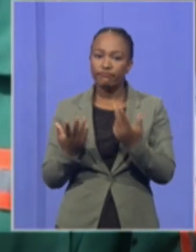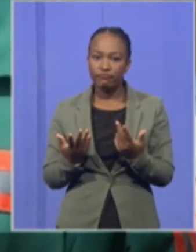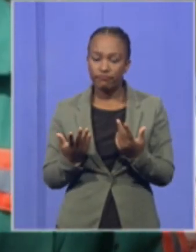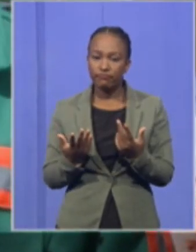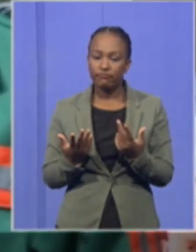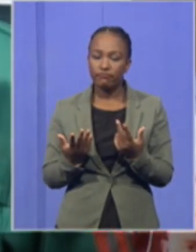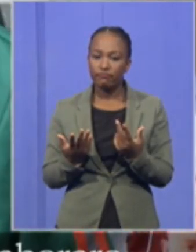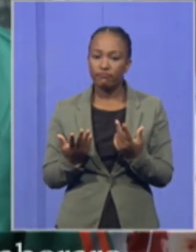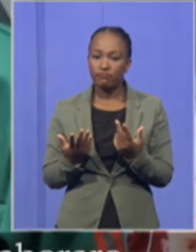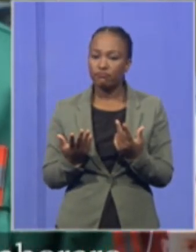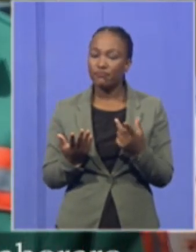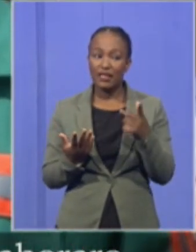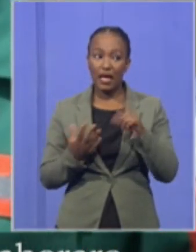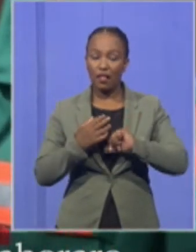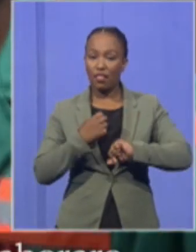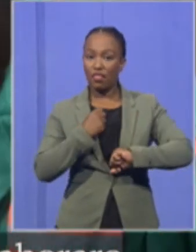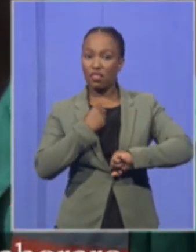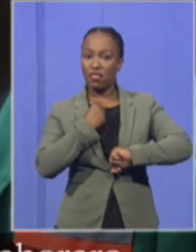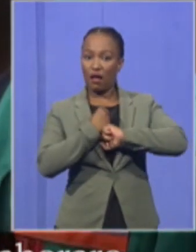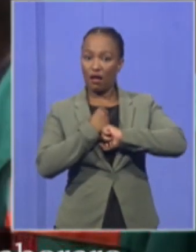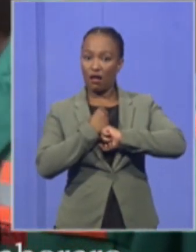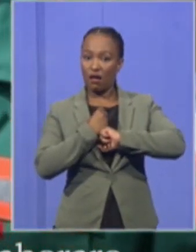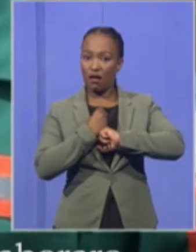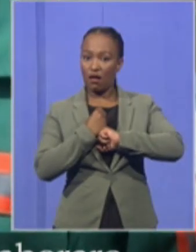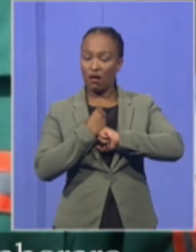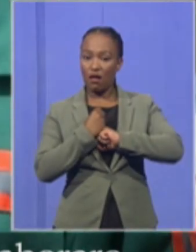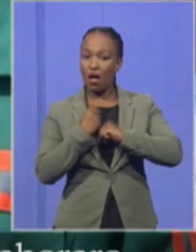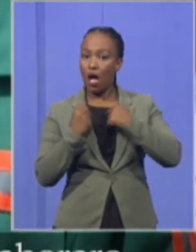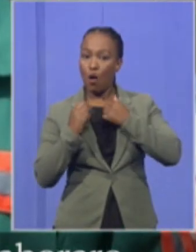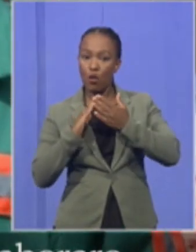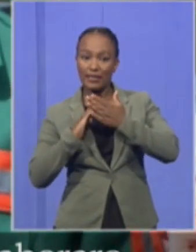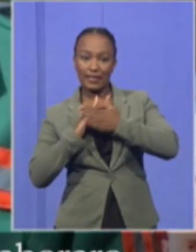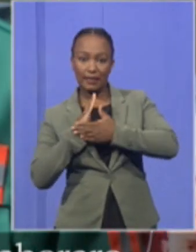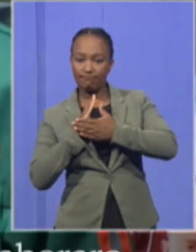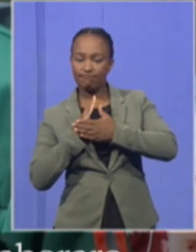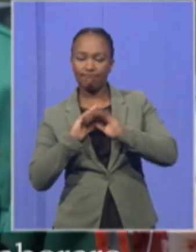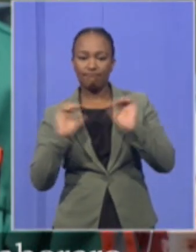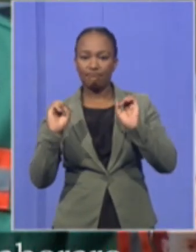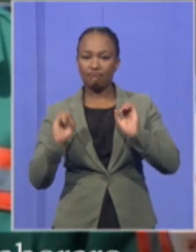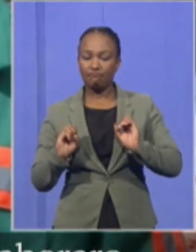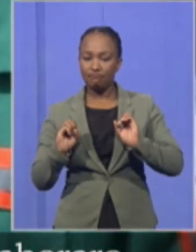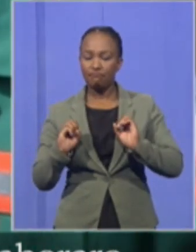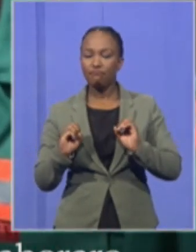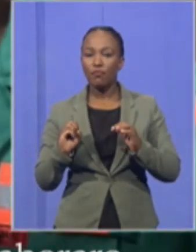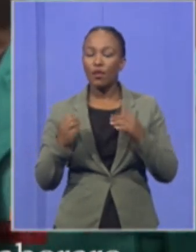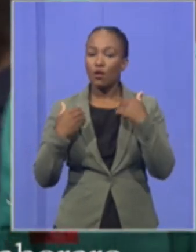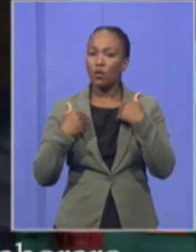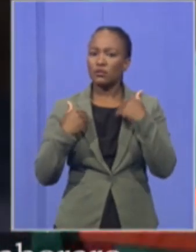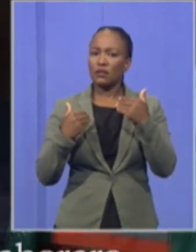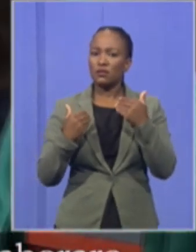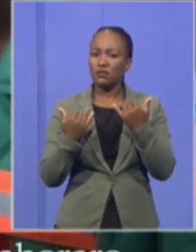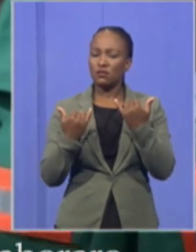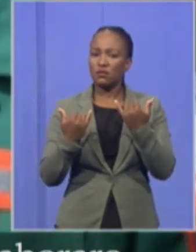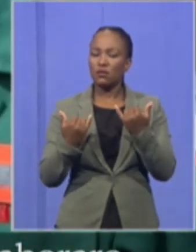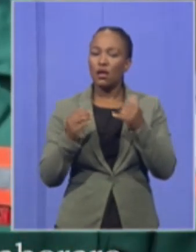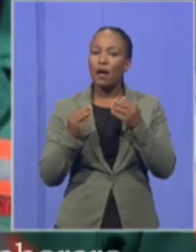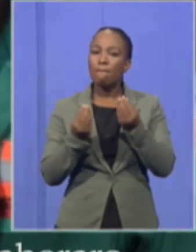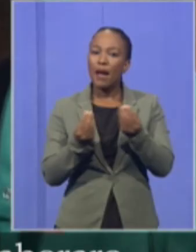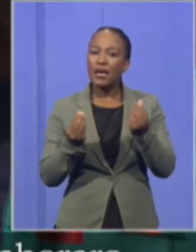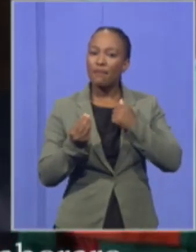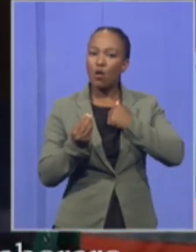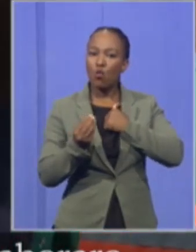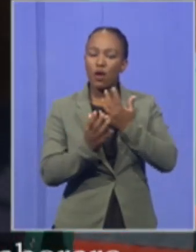ga bo ka mo letlhakoreng la rona le seng go simologa fela bana ba rona ba nyelela ga bo